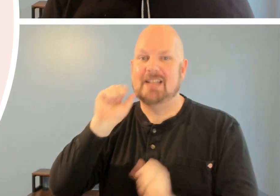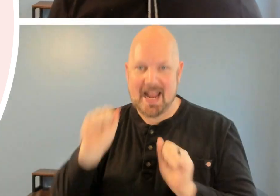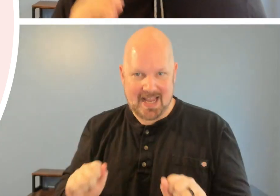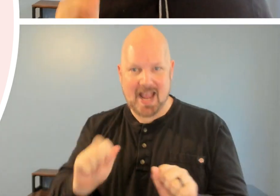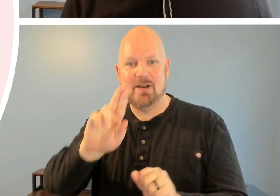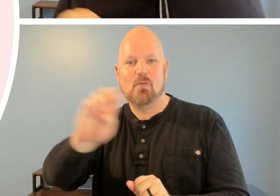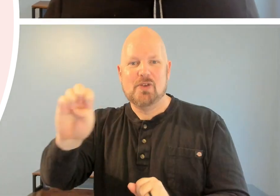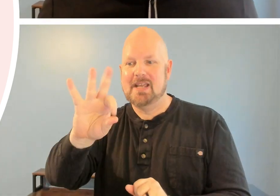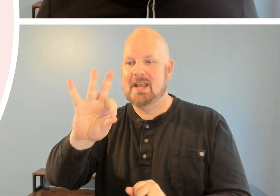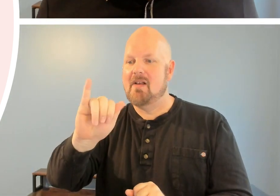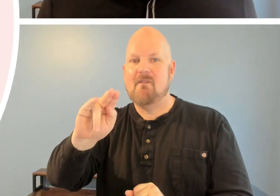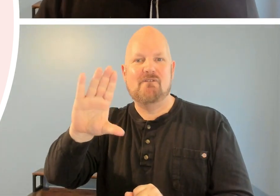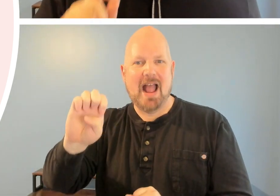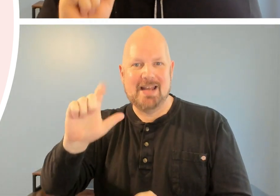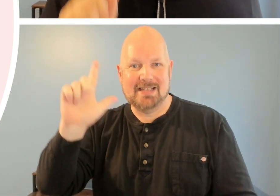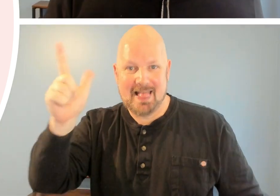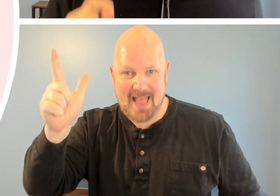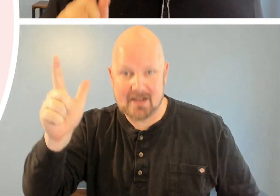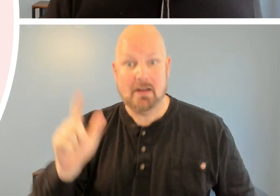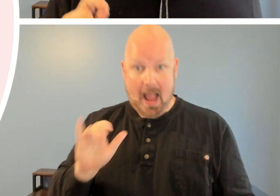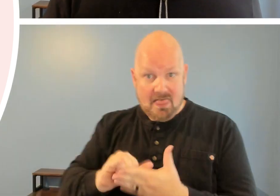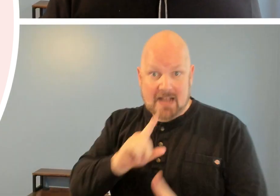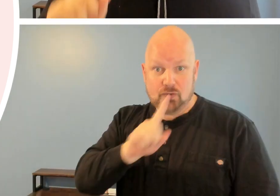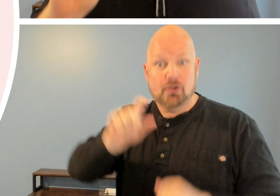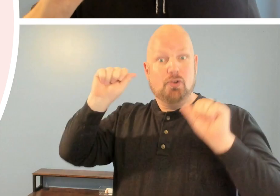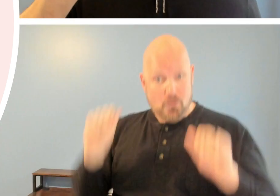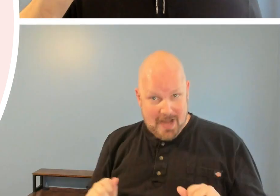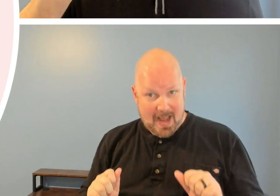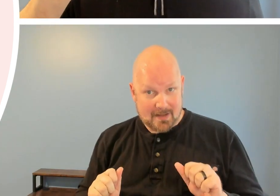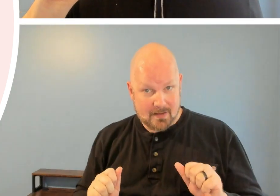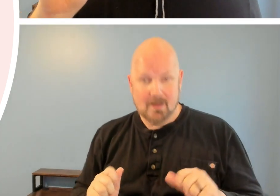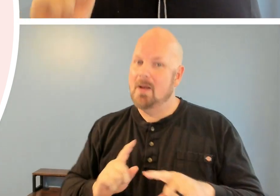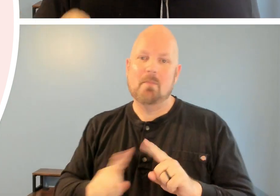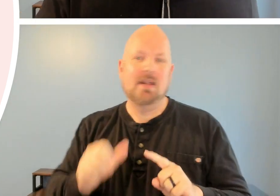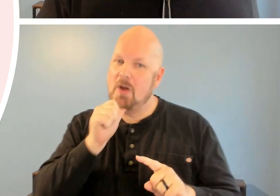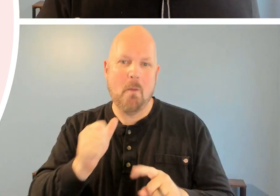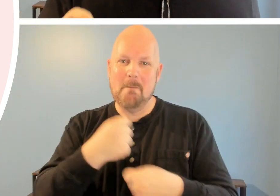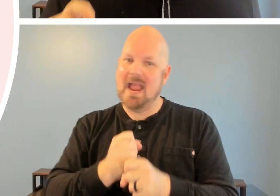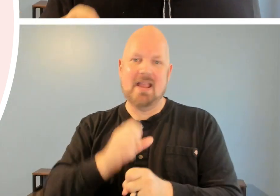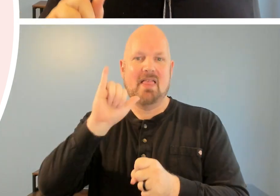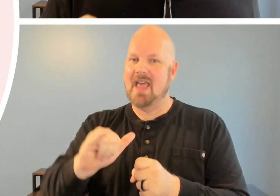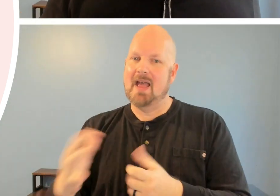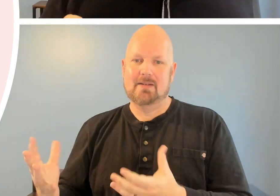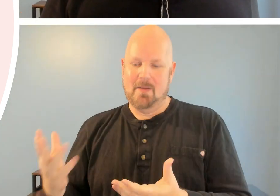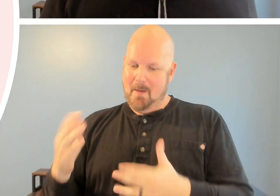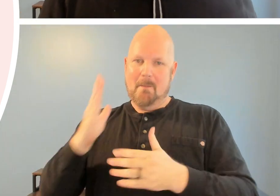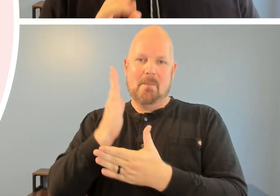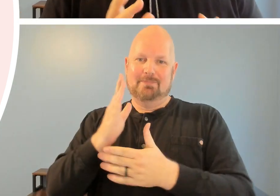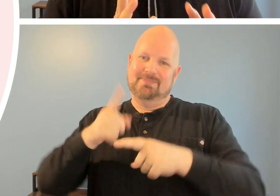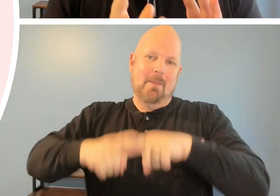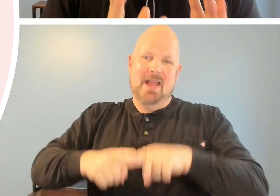truth to that. You can refinance later, but don't make that a dependent part of your budget,